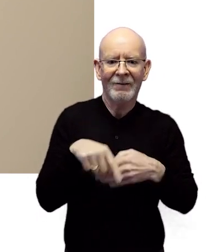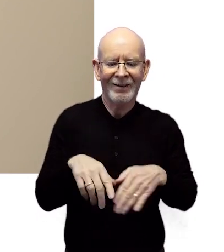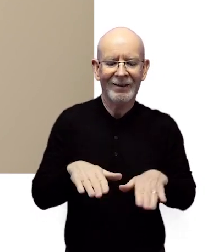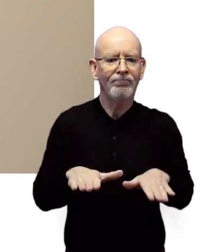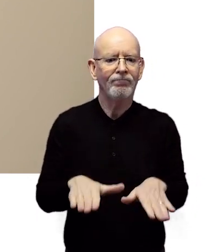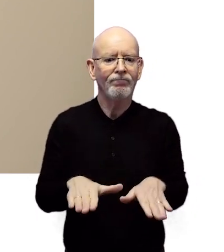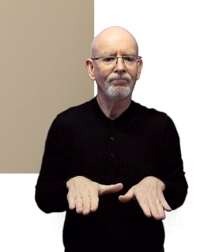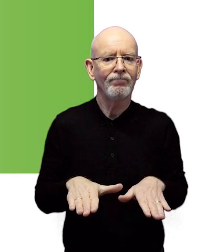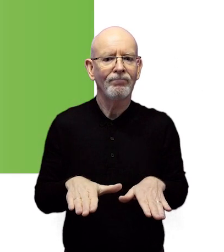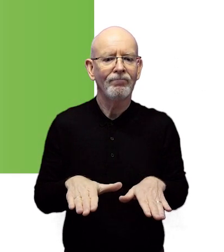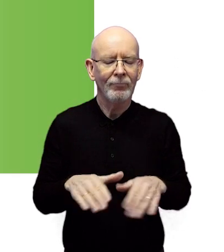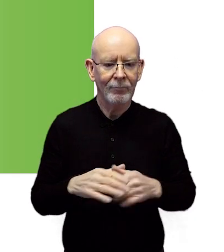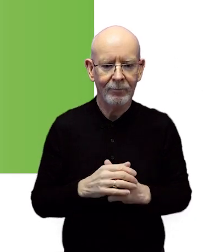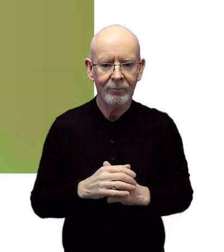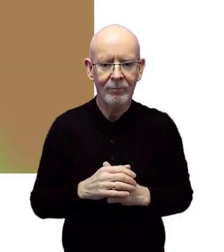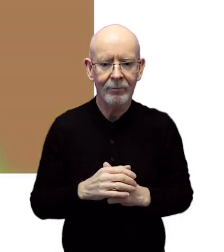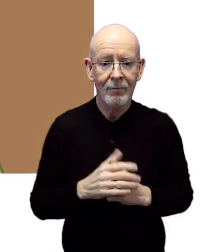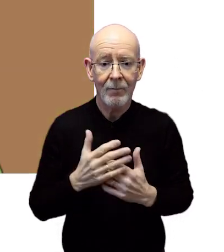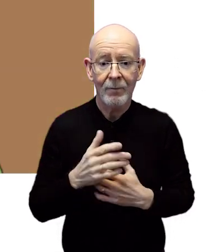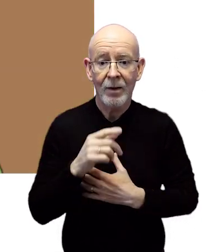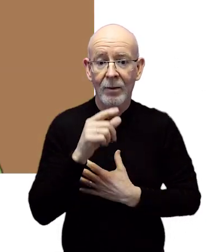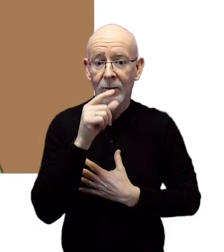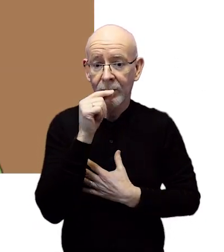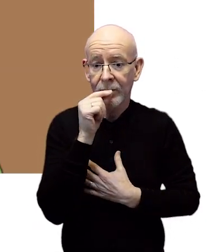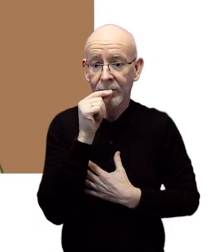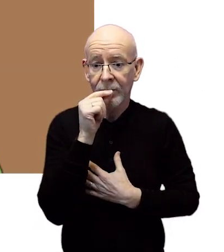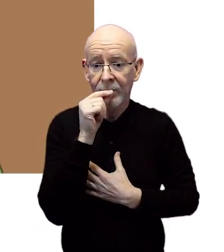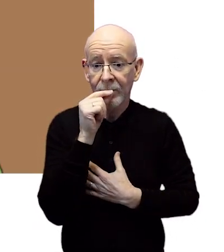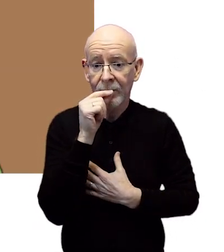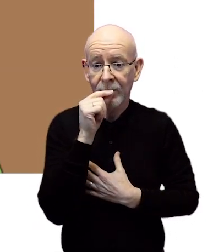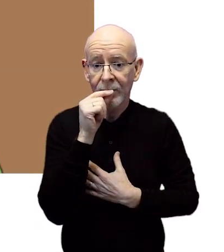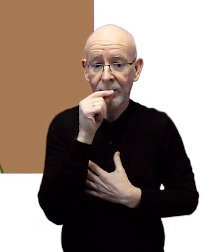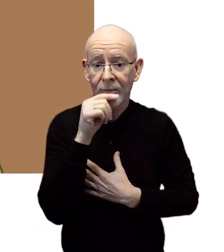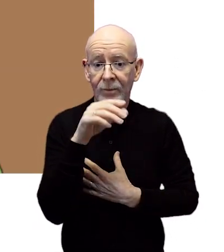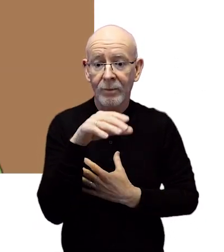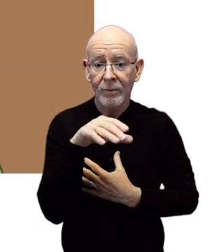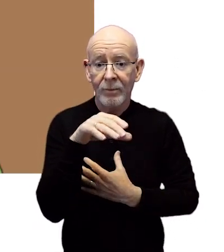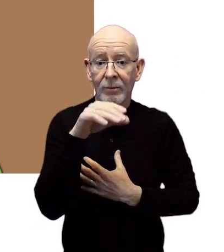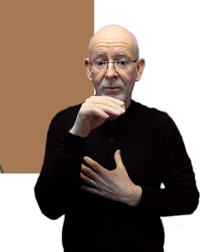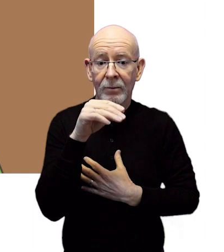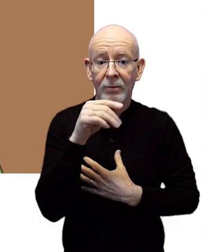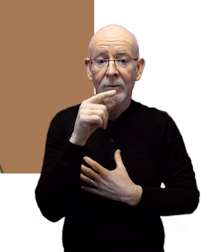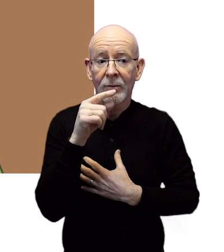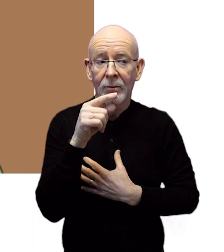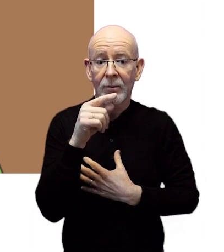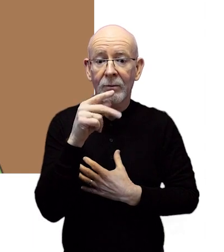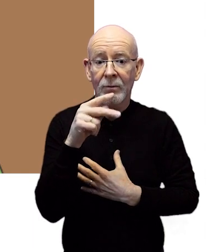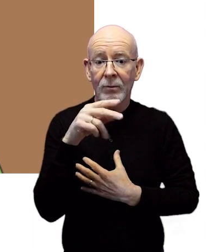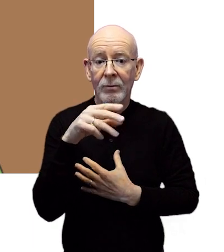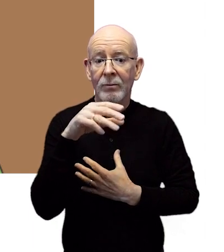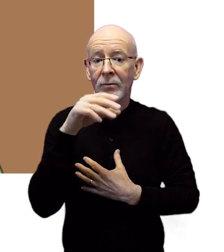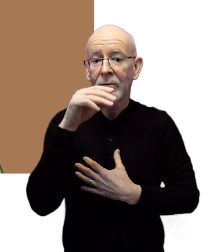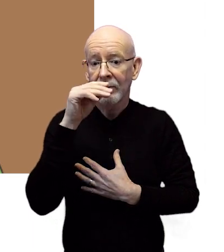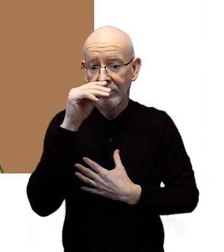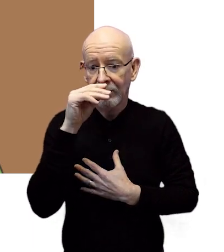ground. She is going to close her mouth and breathe in through her nose slowly for a count of 2. Then she